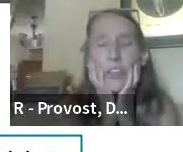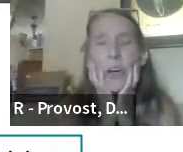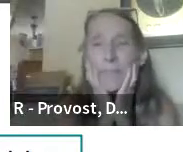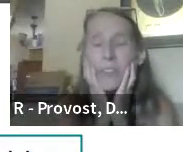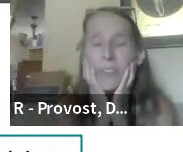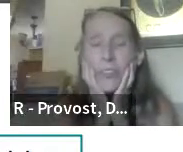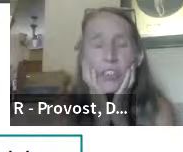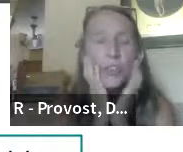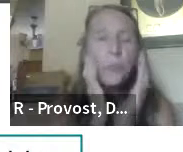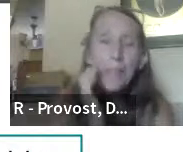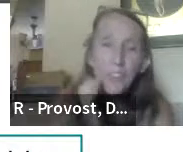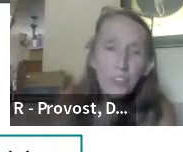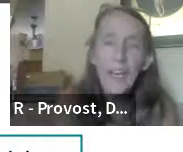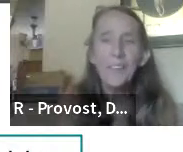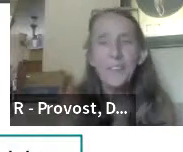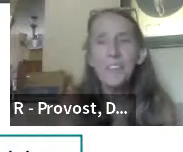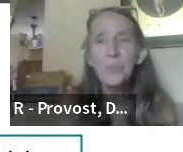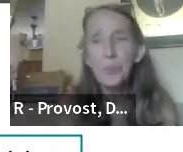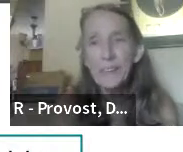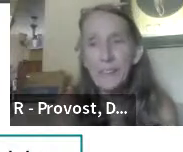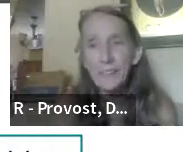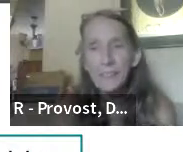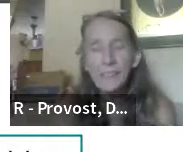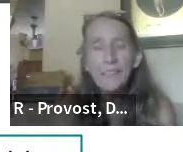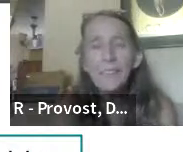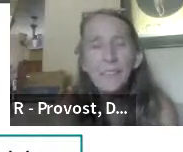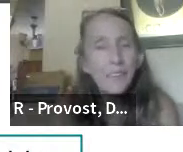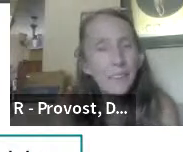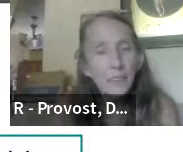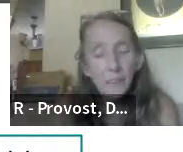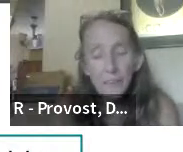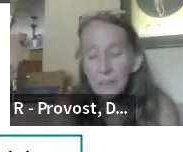Yeah, that's not too much left, really.